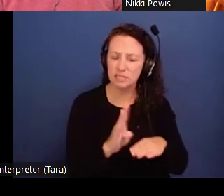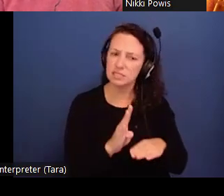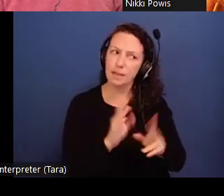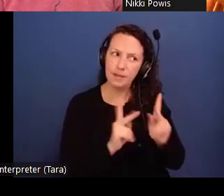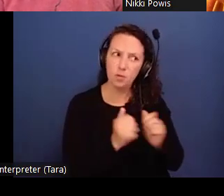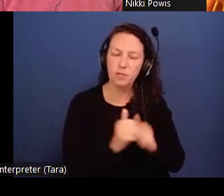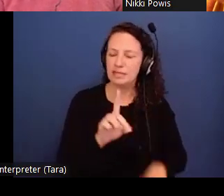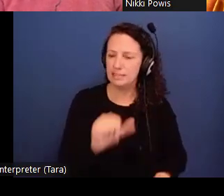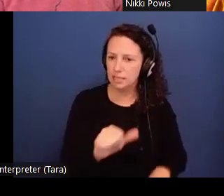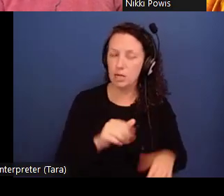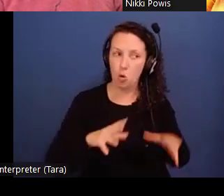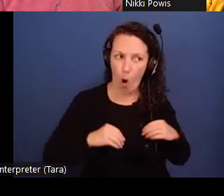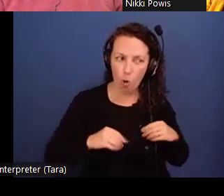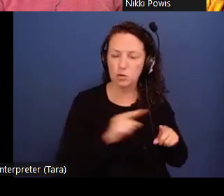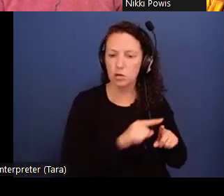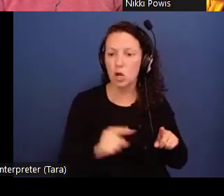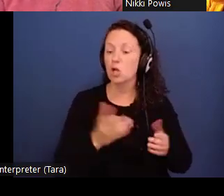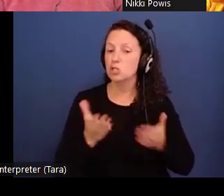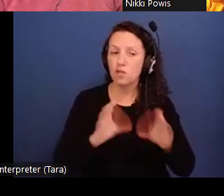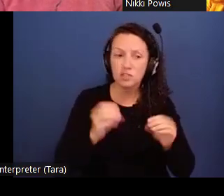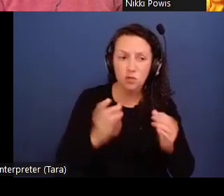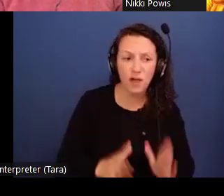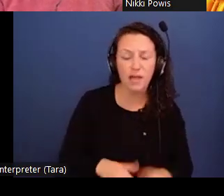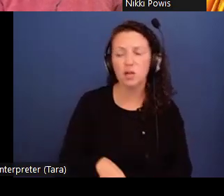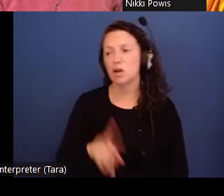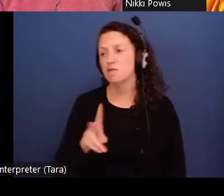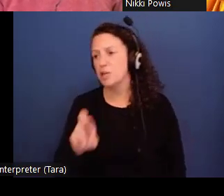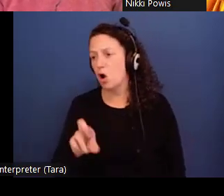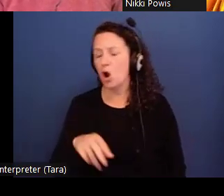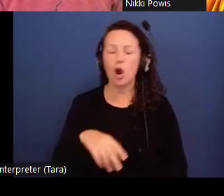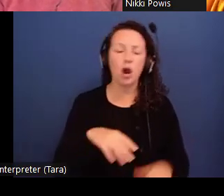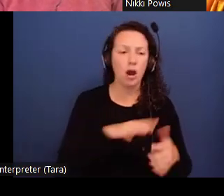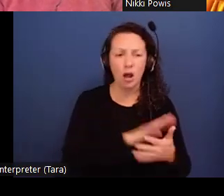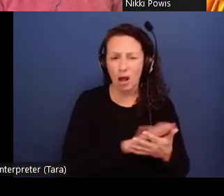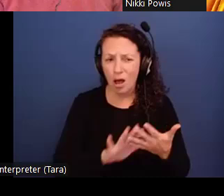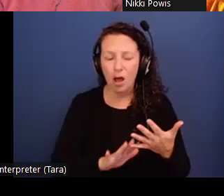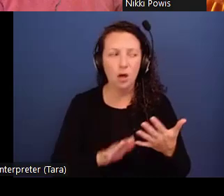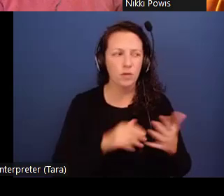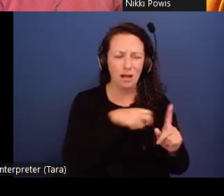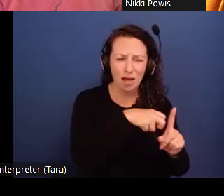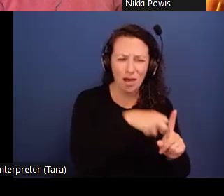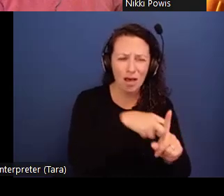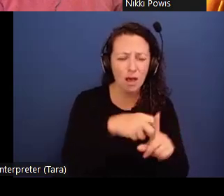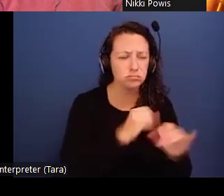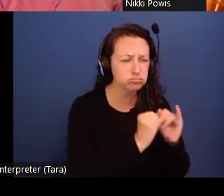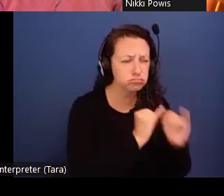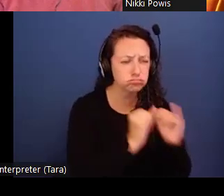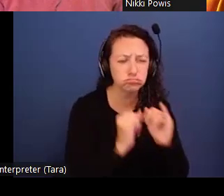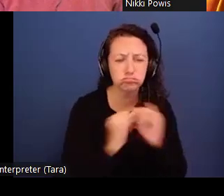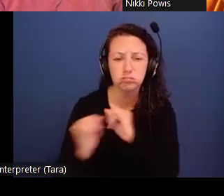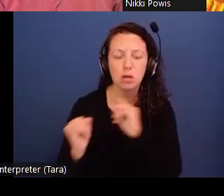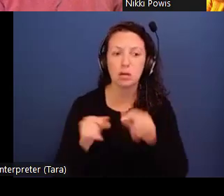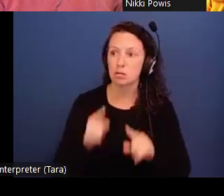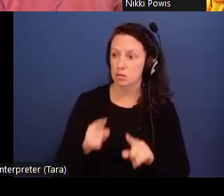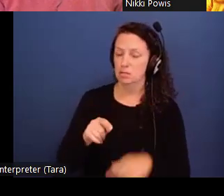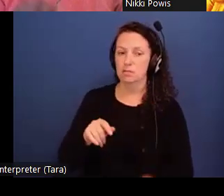to service providers. We talked to vocational rehabilitation. We talked to accelerator